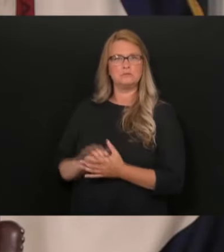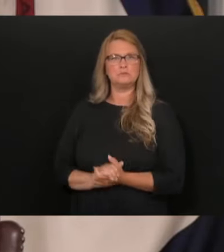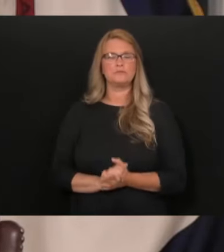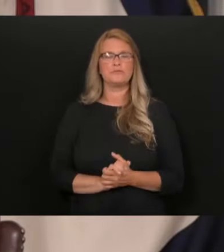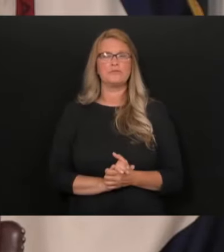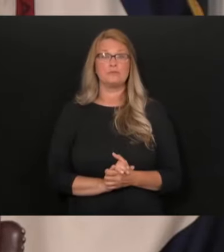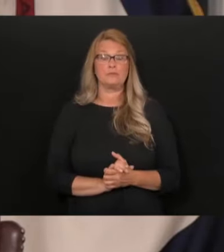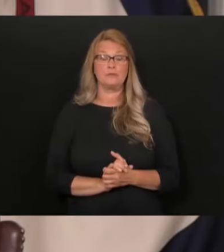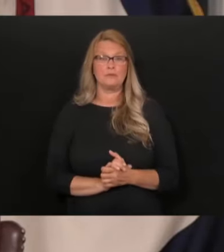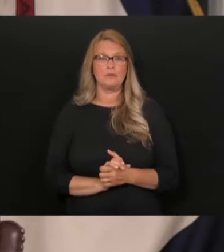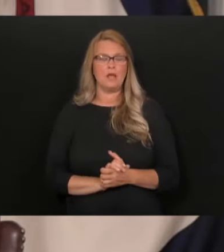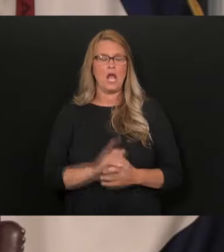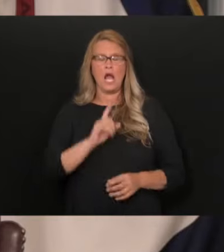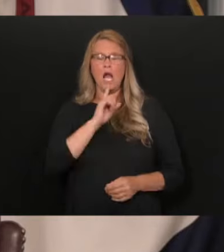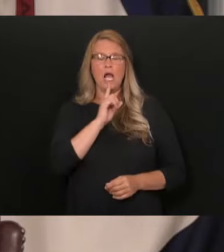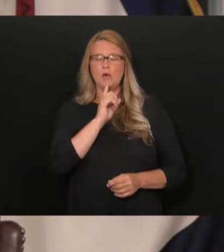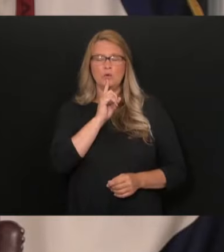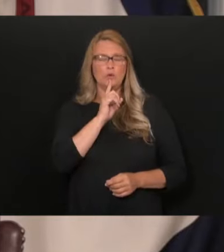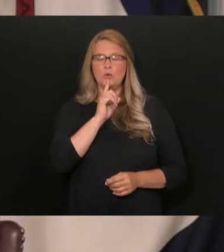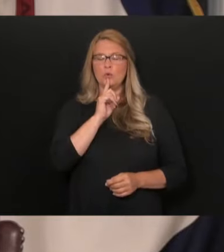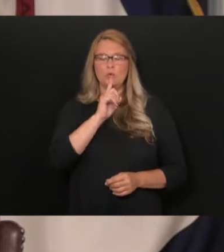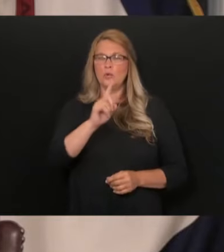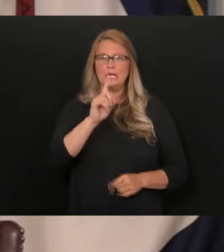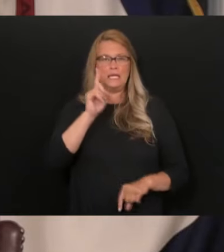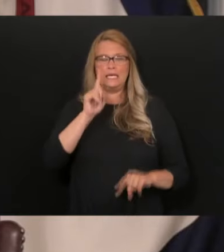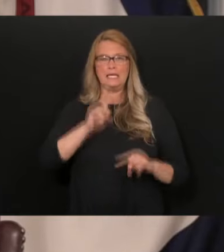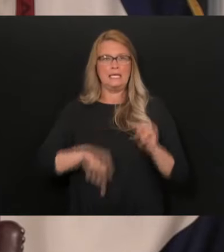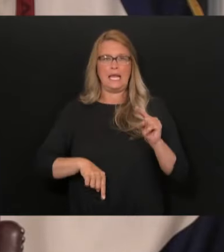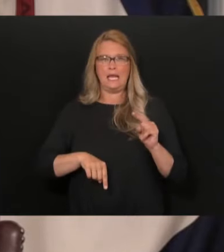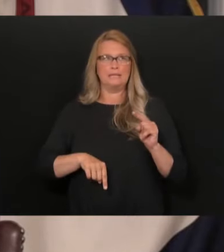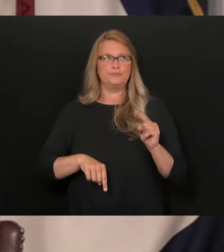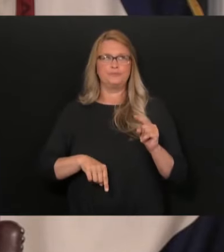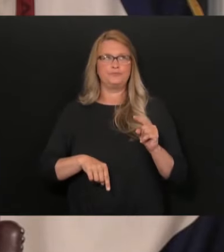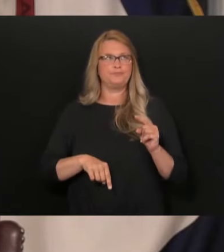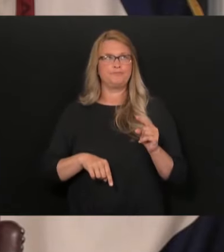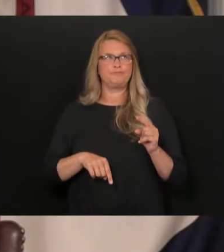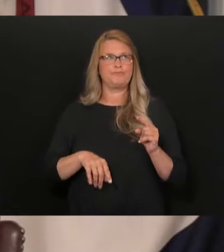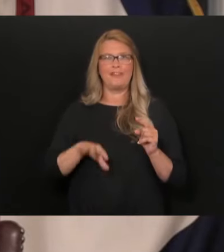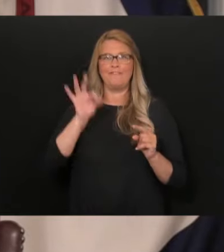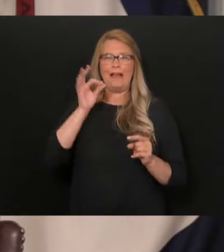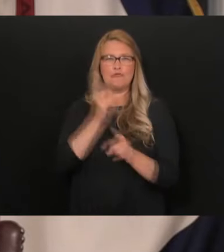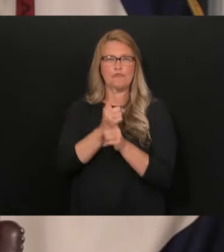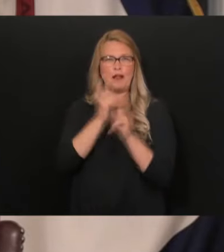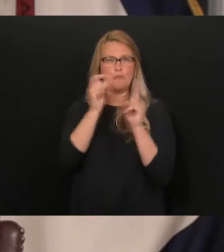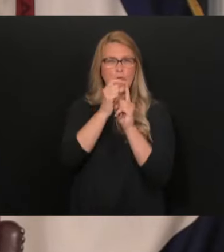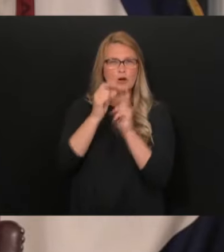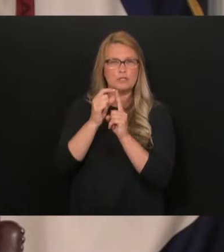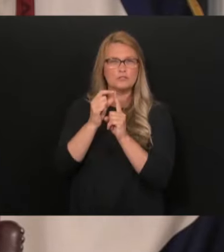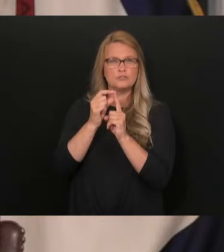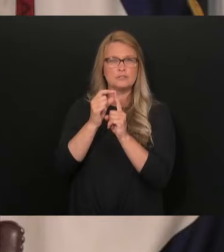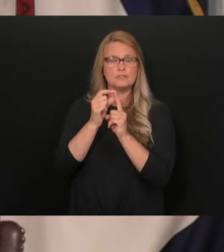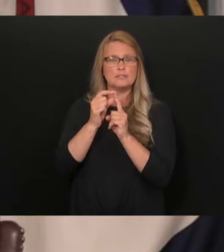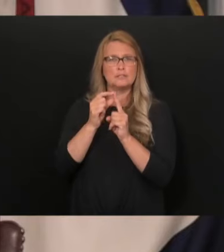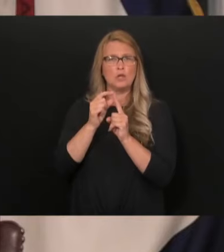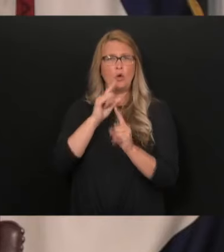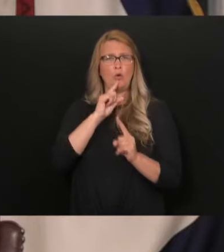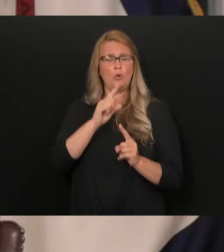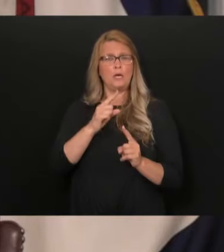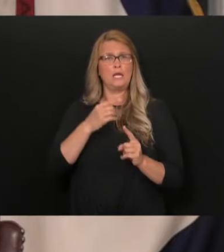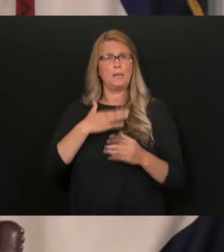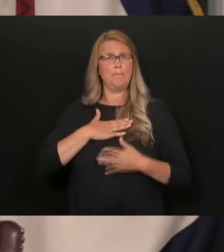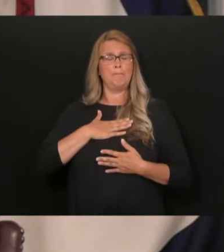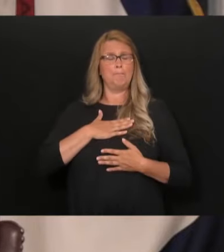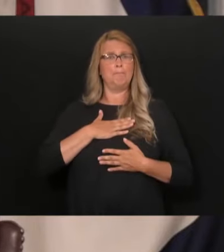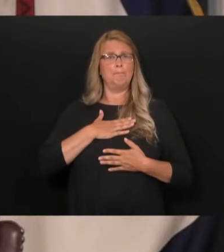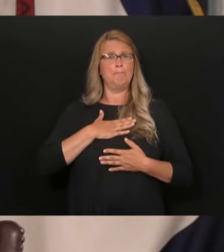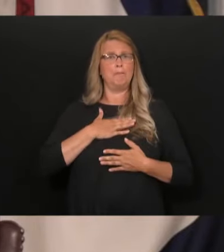I don't know how to say it. I have no idea how to say this other than, because it almost brings tears to my eyes, or maybe it